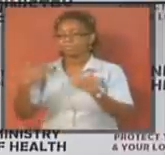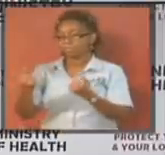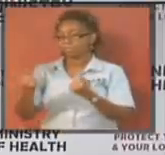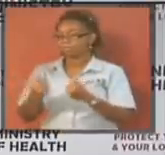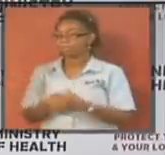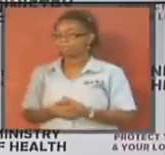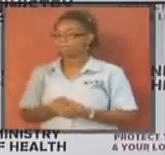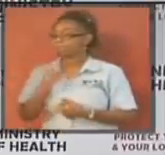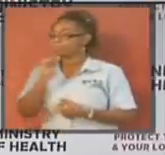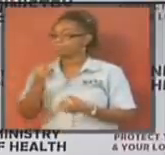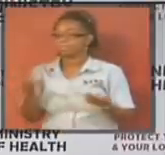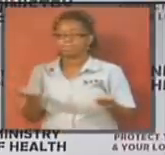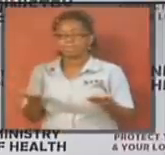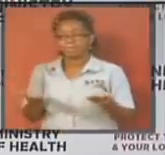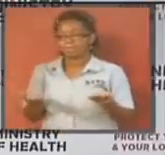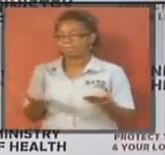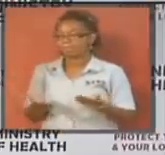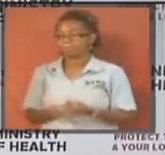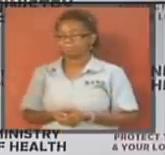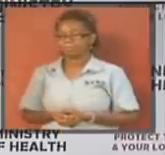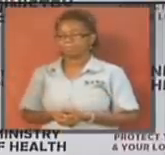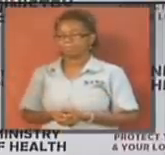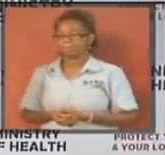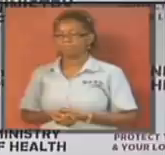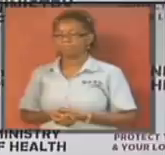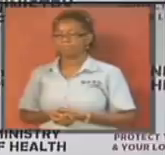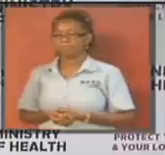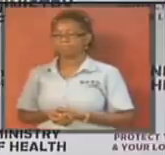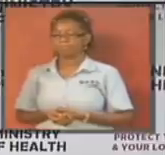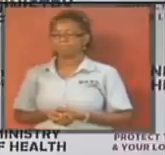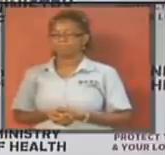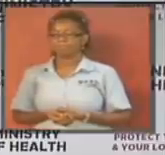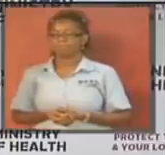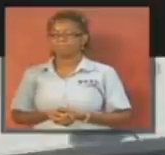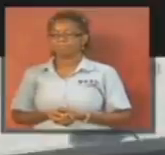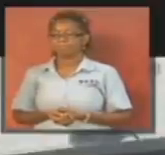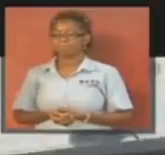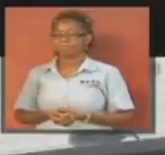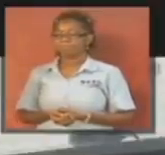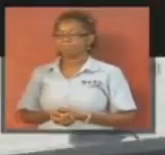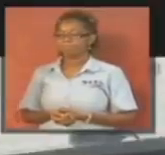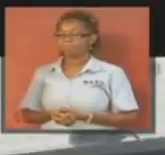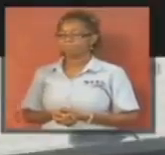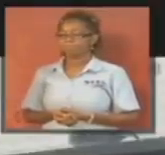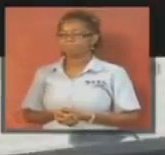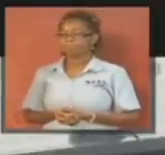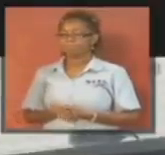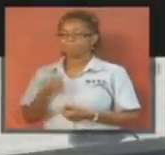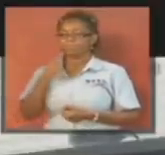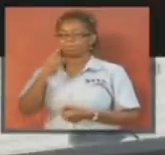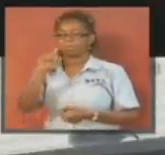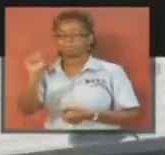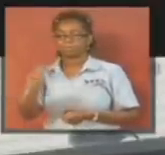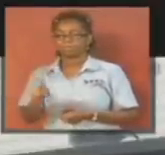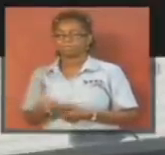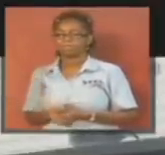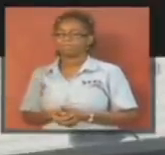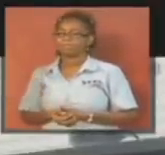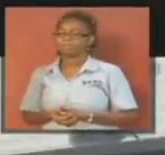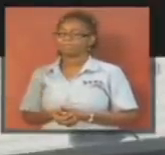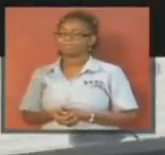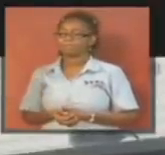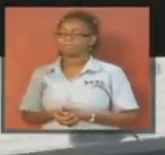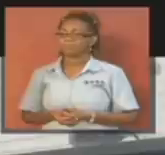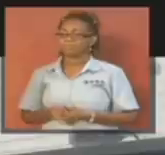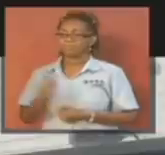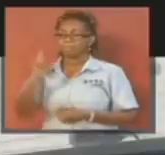a question may take you somewhat out of your comfort zone, but I'll pose it anyway. My first question to you. One official from the Trinidad